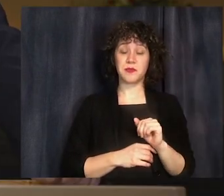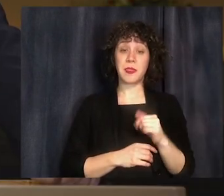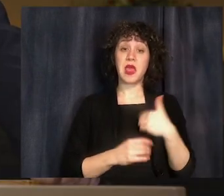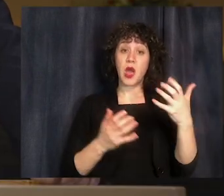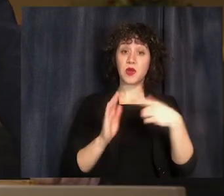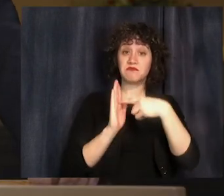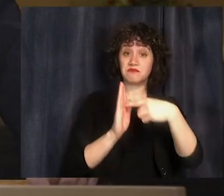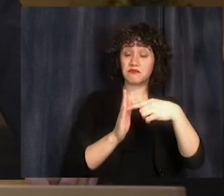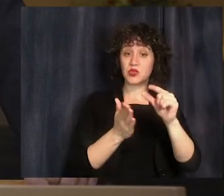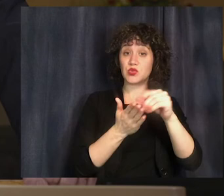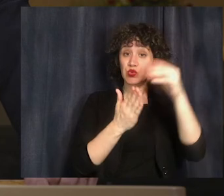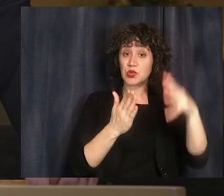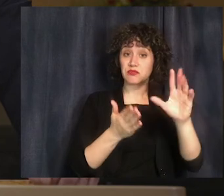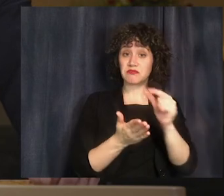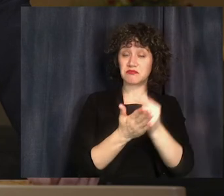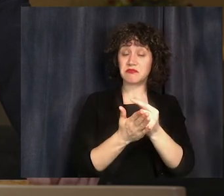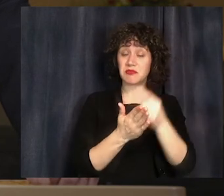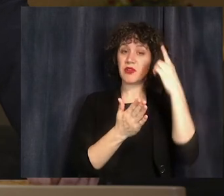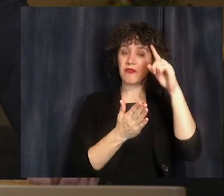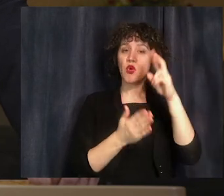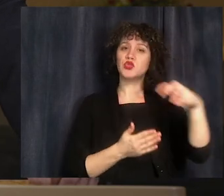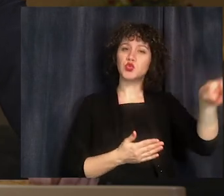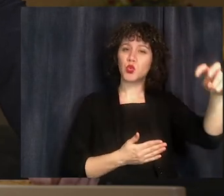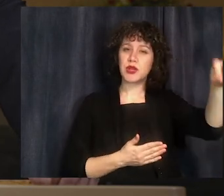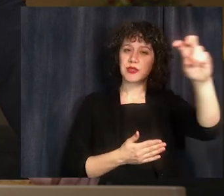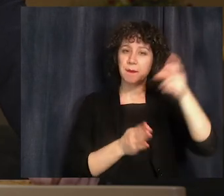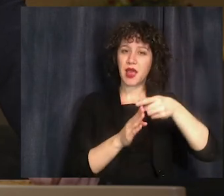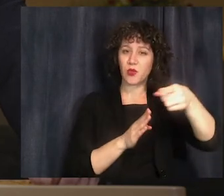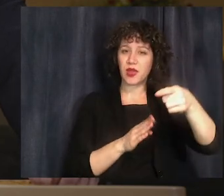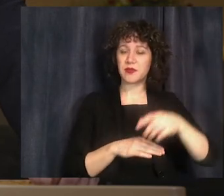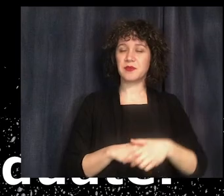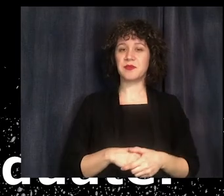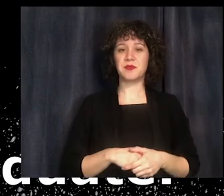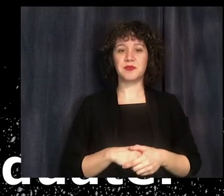I would like to present our students graduating in the Tourism pathway.